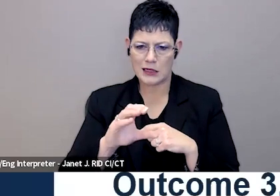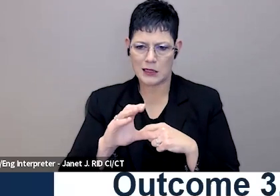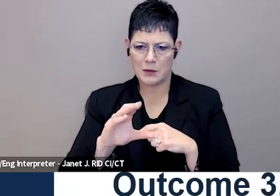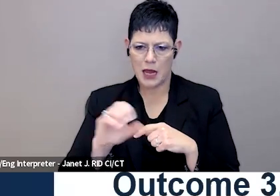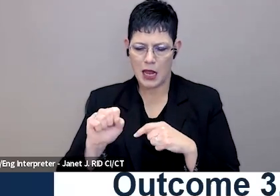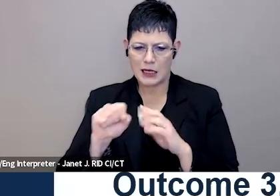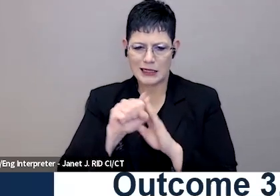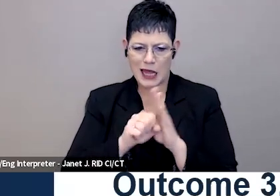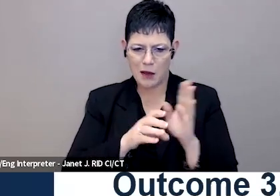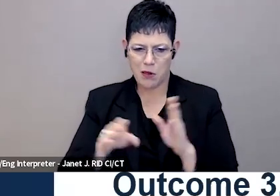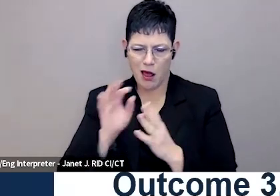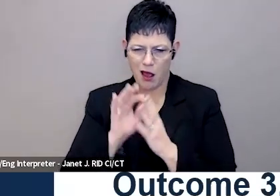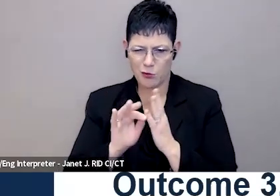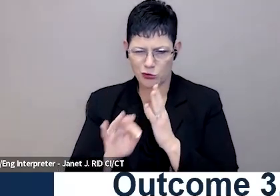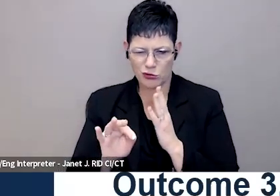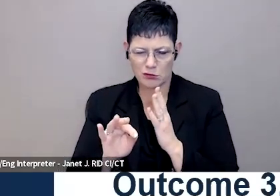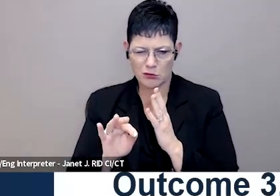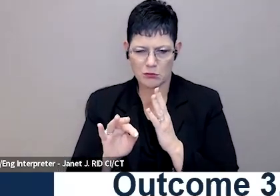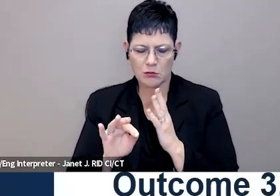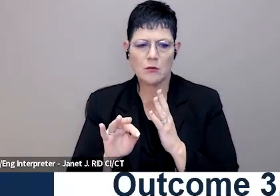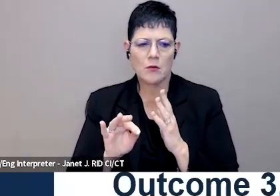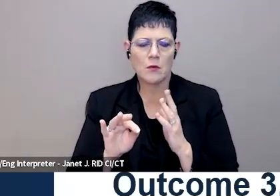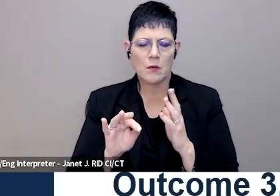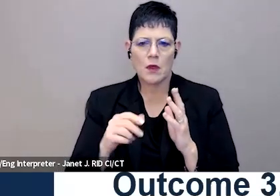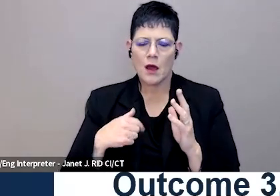state plan options. We want